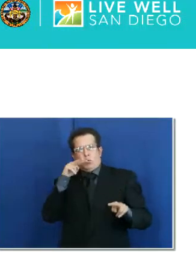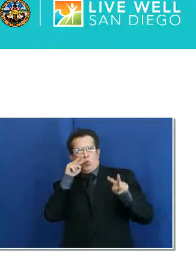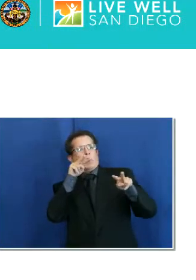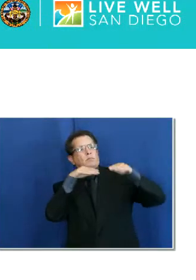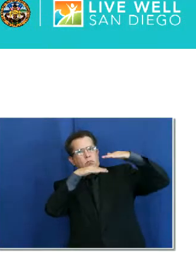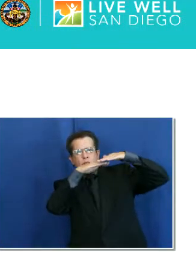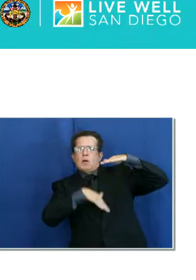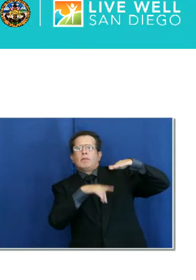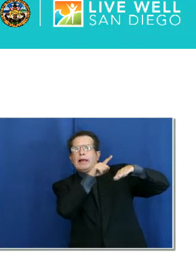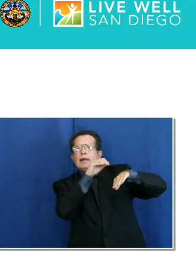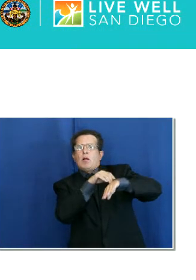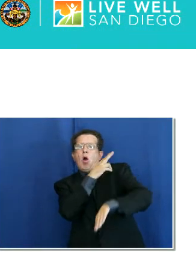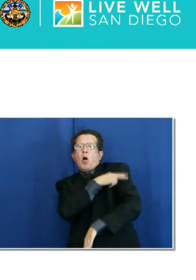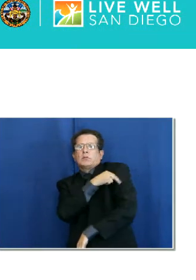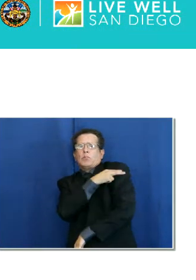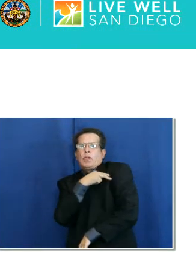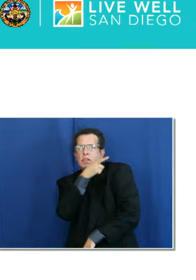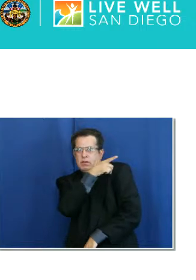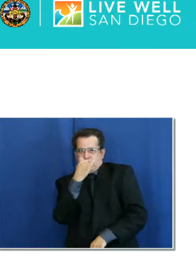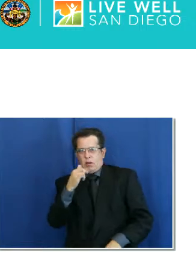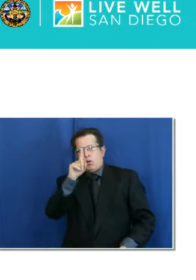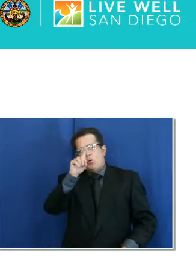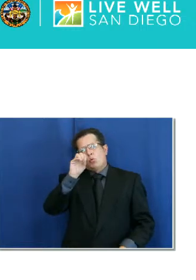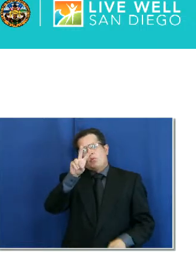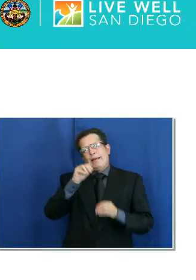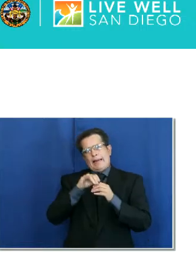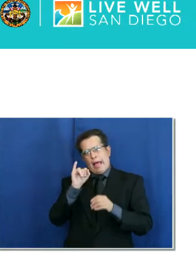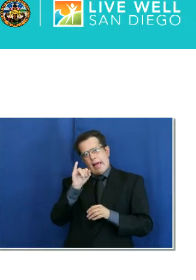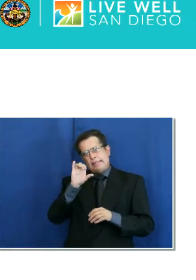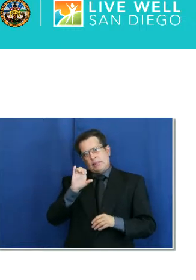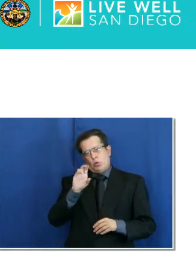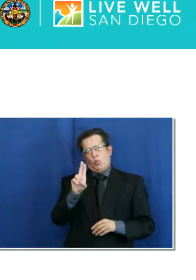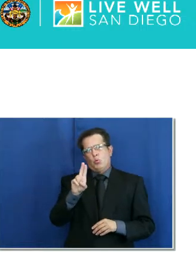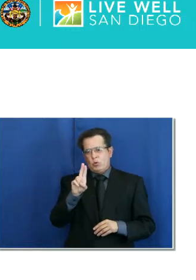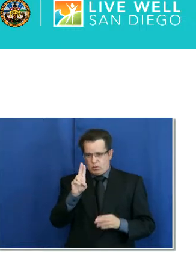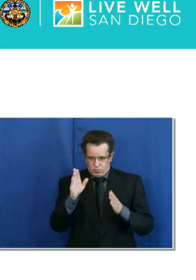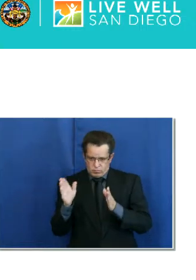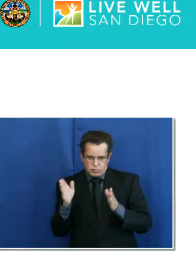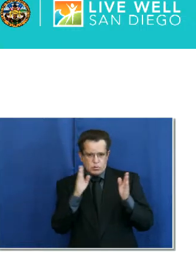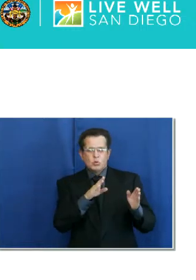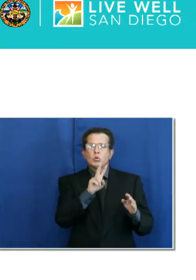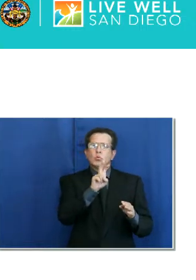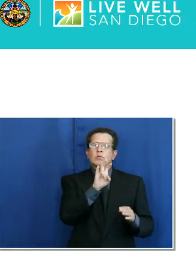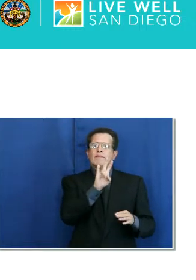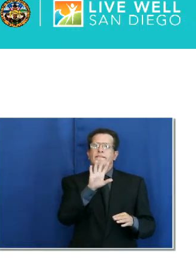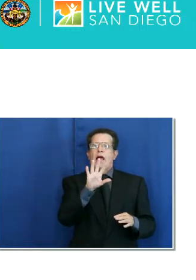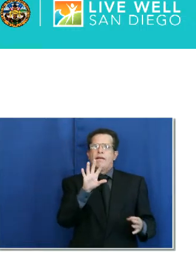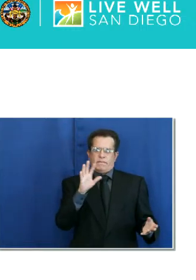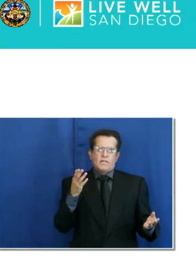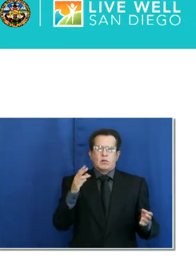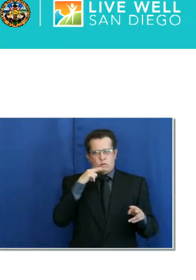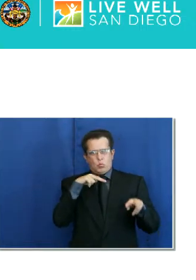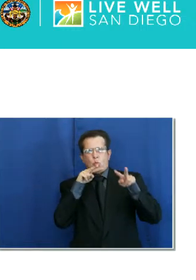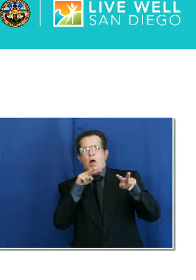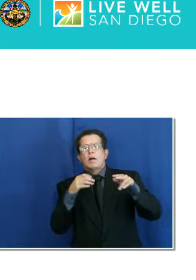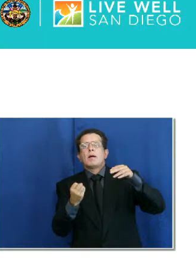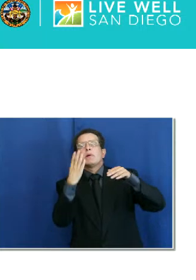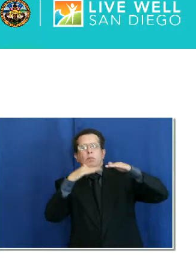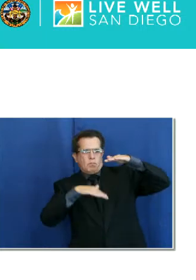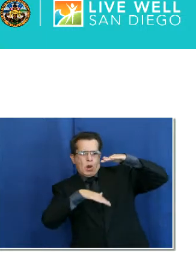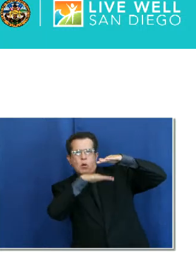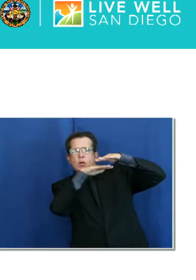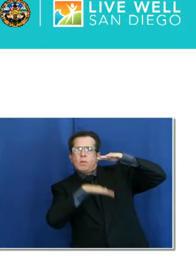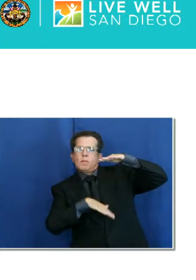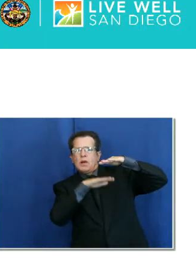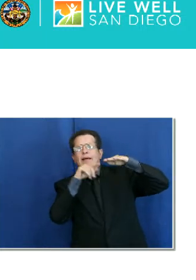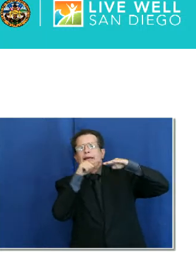looking at 102 in our ICUs, 275 total ICUs up just a little bit, total hospitalizations down